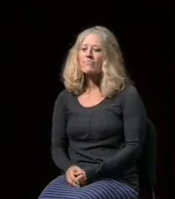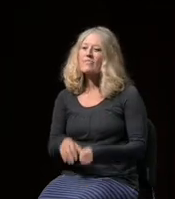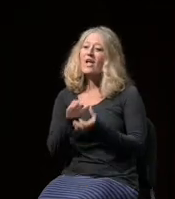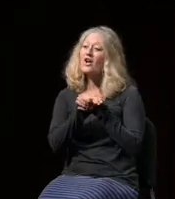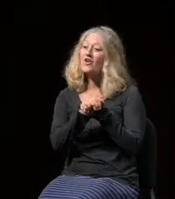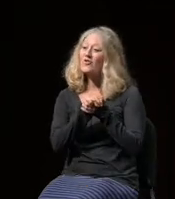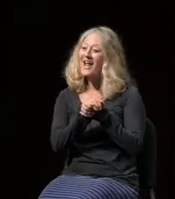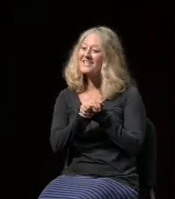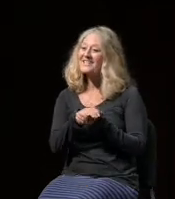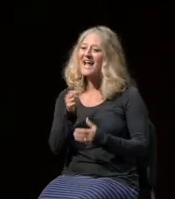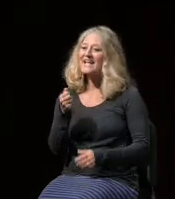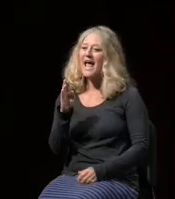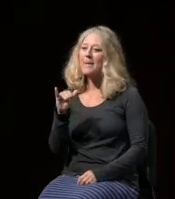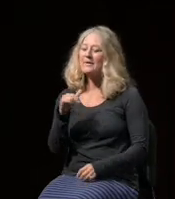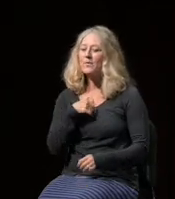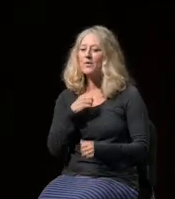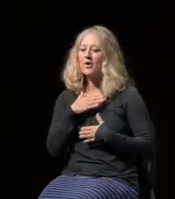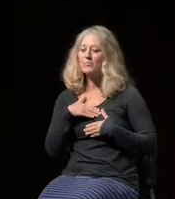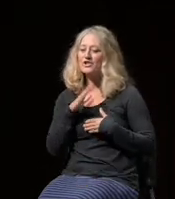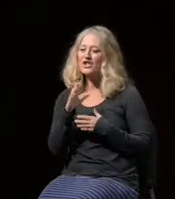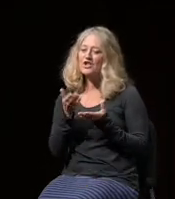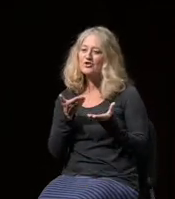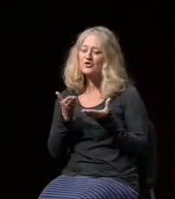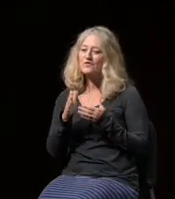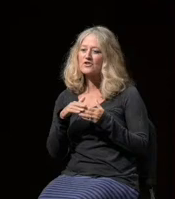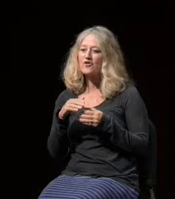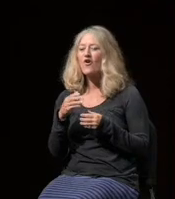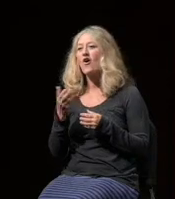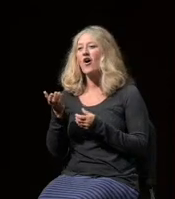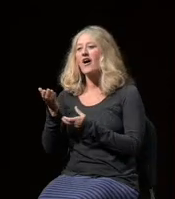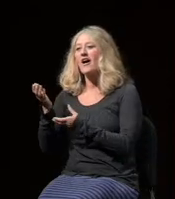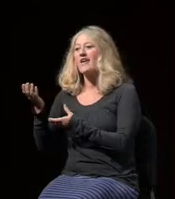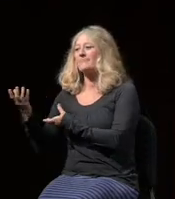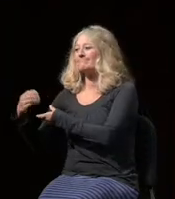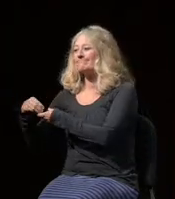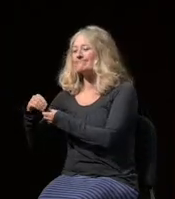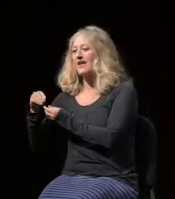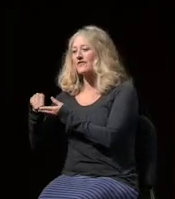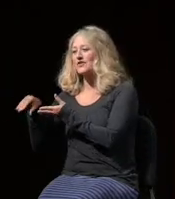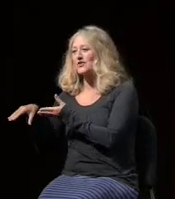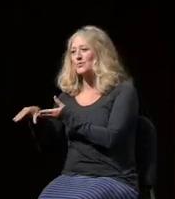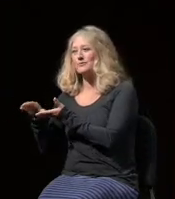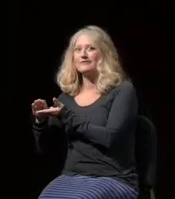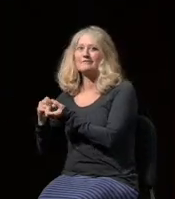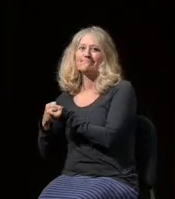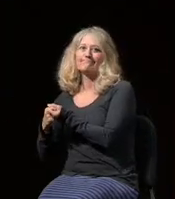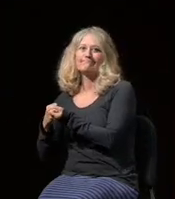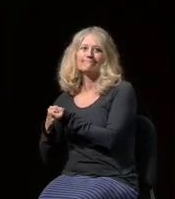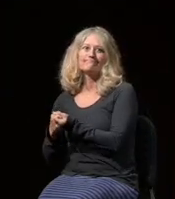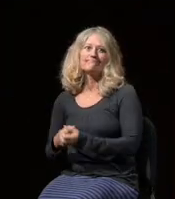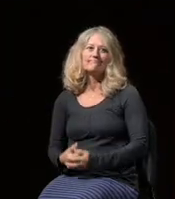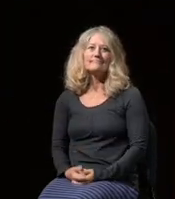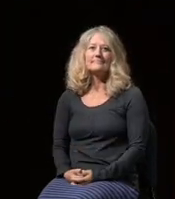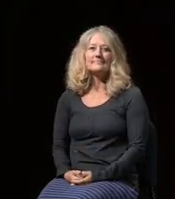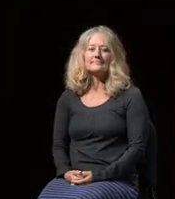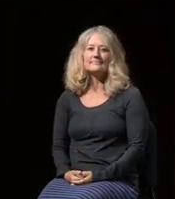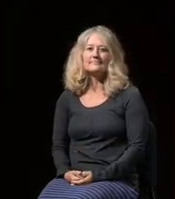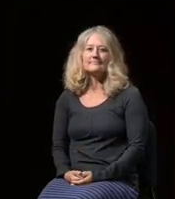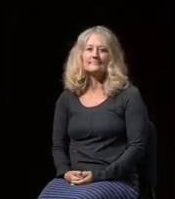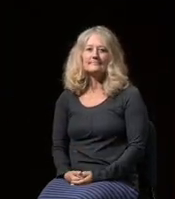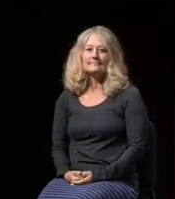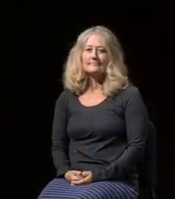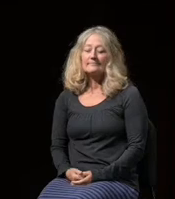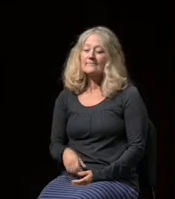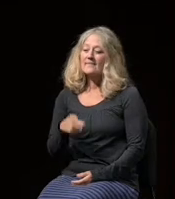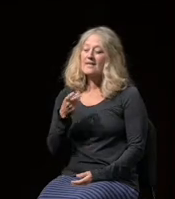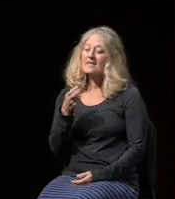Congratulations, Gabby. We appreciate your service on behalf of students. The